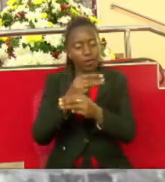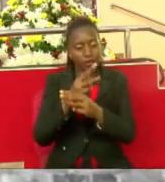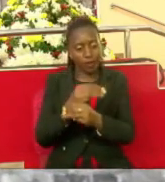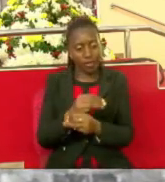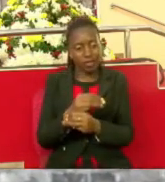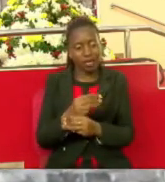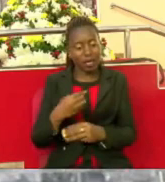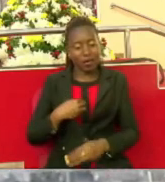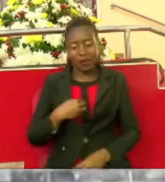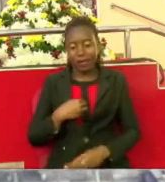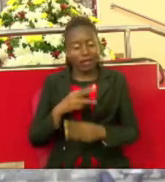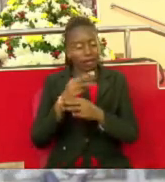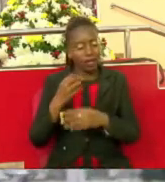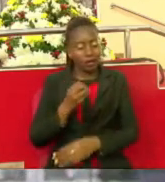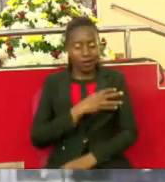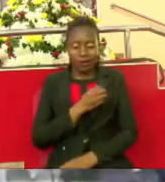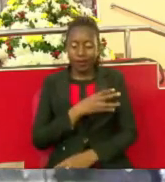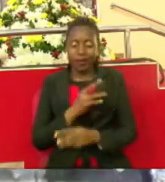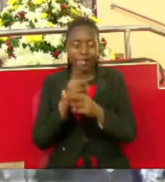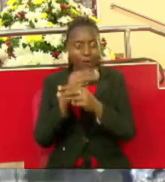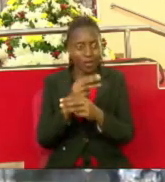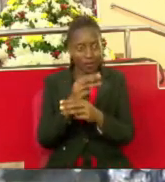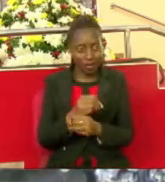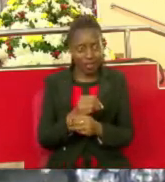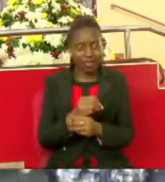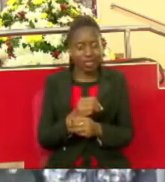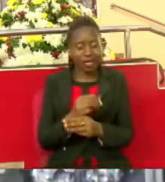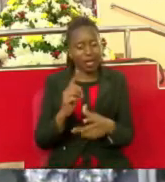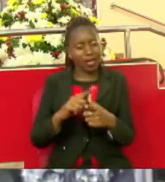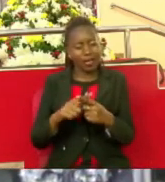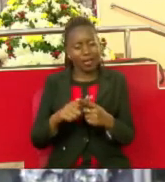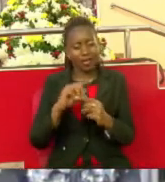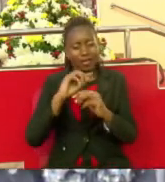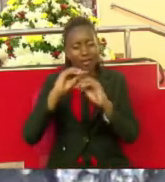Mr. Macharia says, you cannot be called like me, and these are the marks that you are getting.